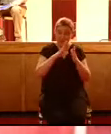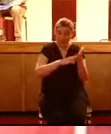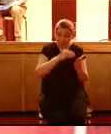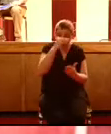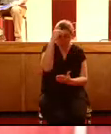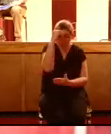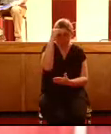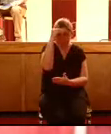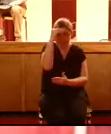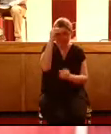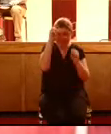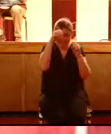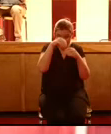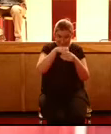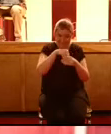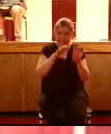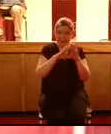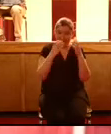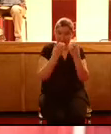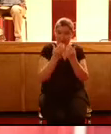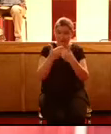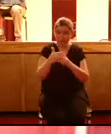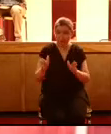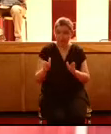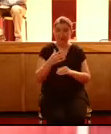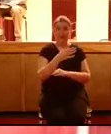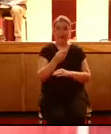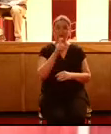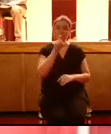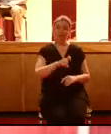need administrators to make sure that's happening. So.